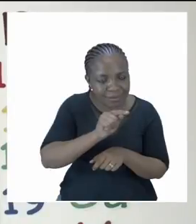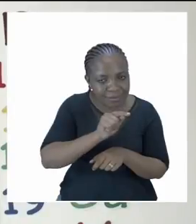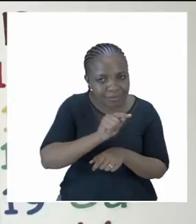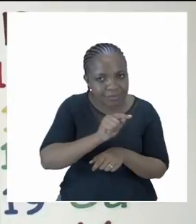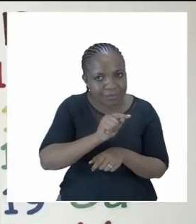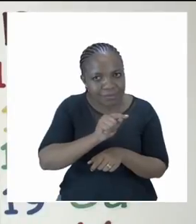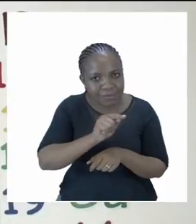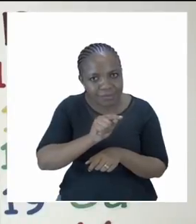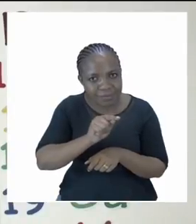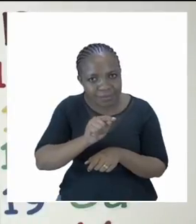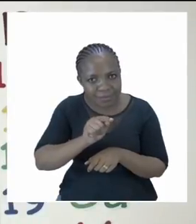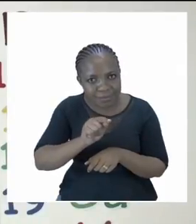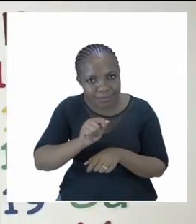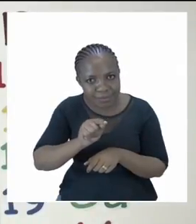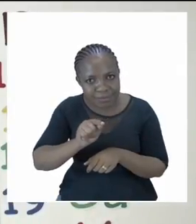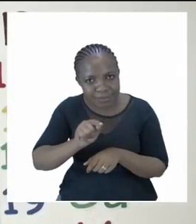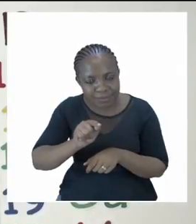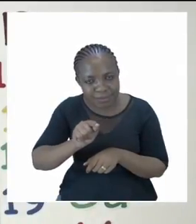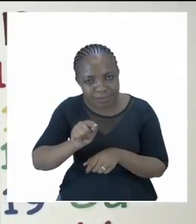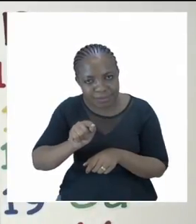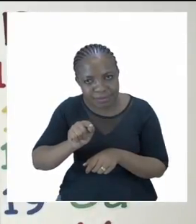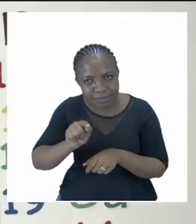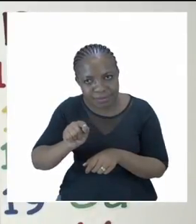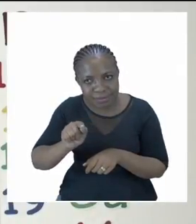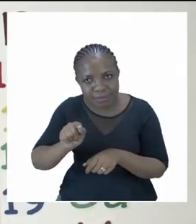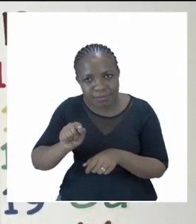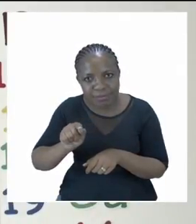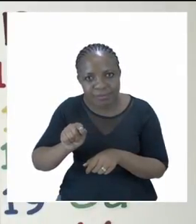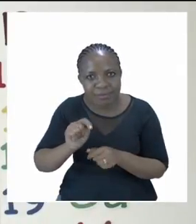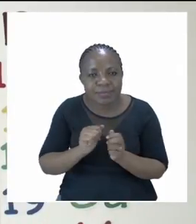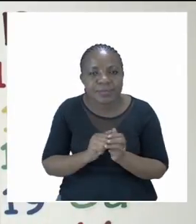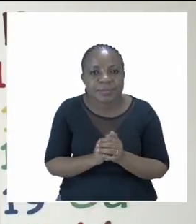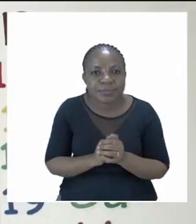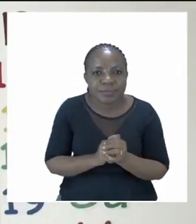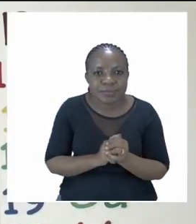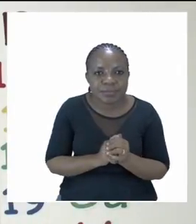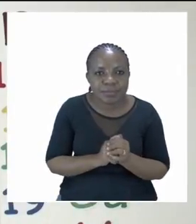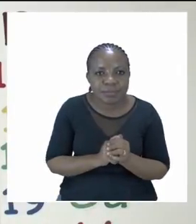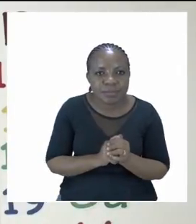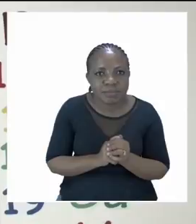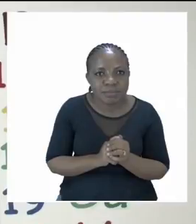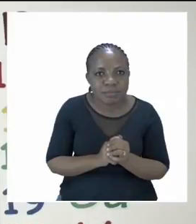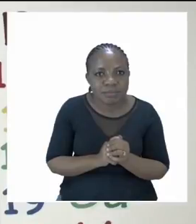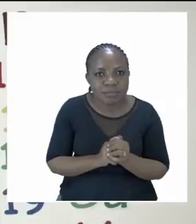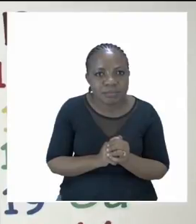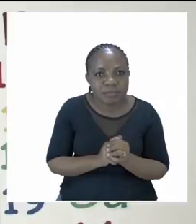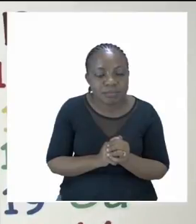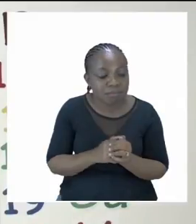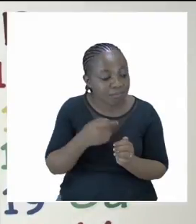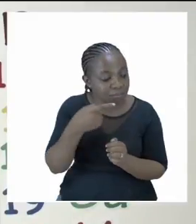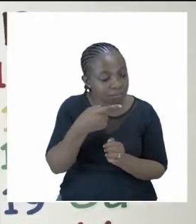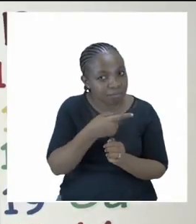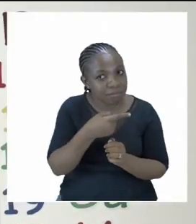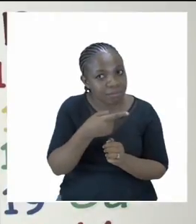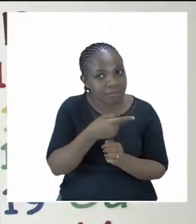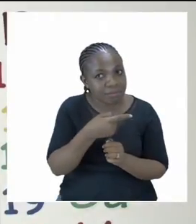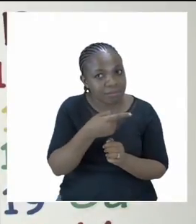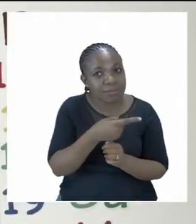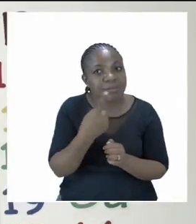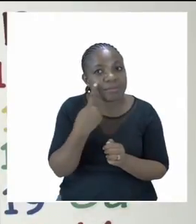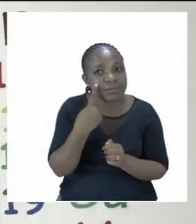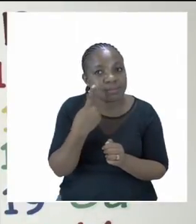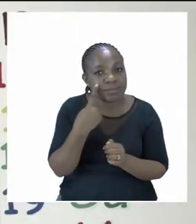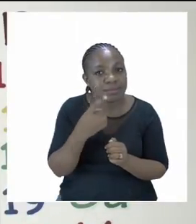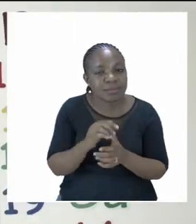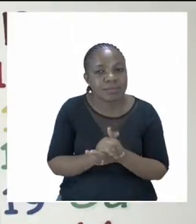down, and across. That is my first two. Let